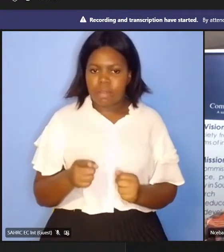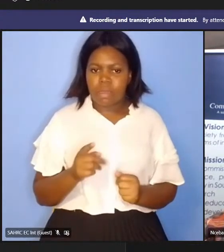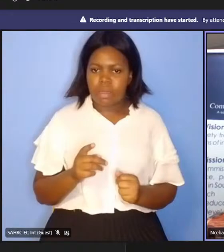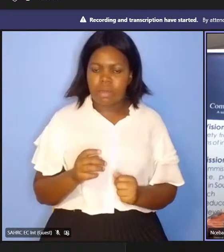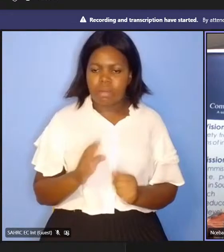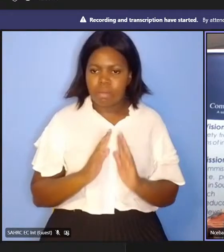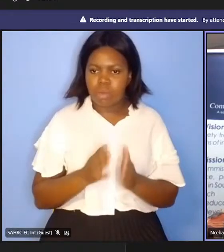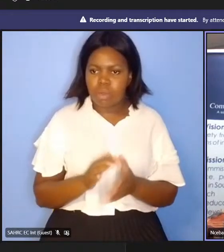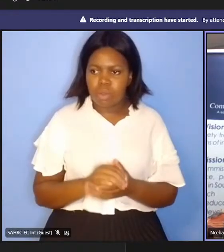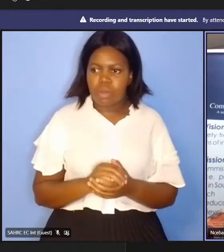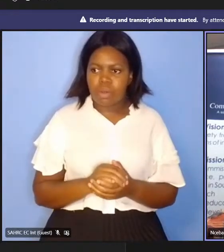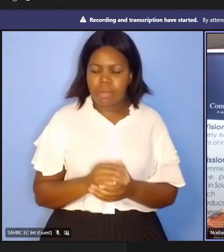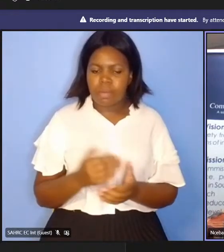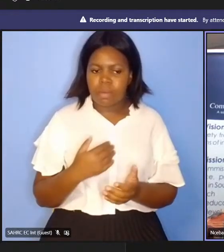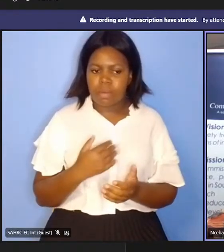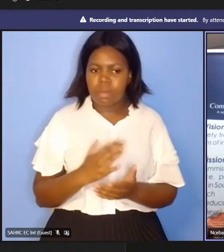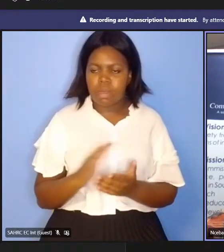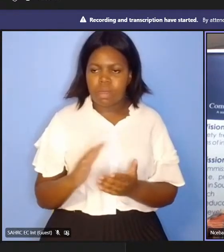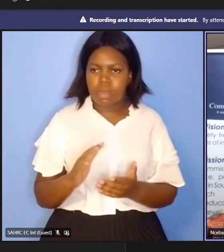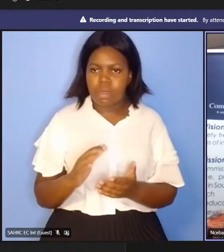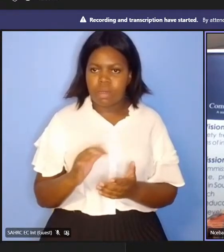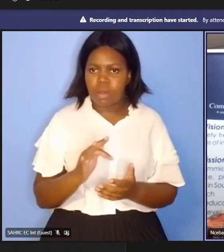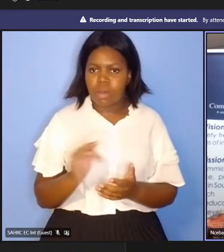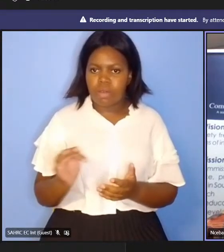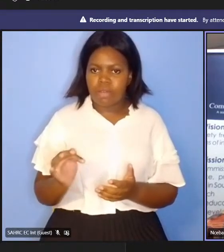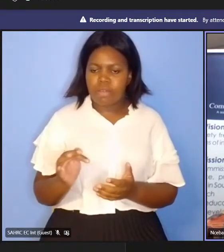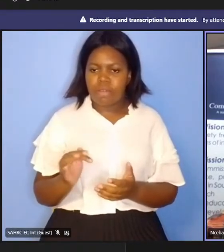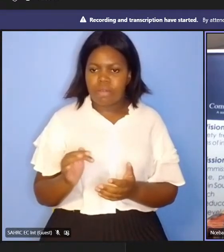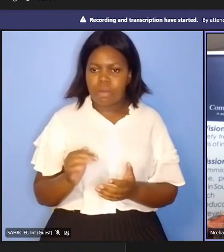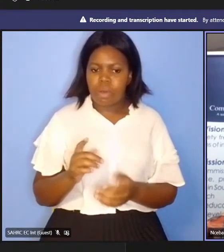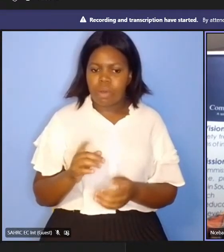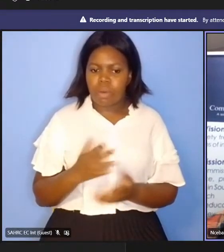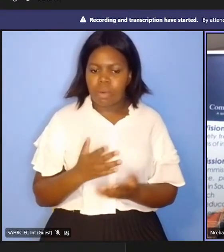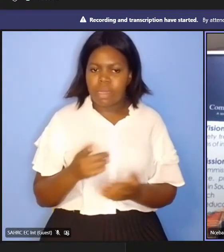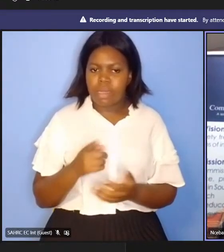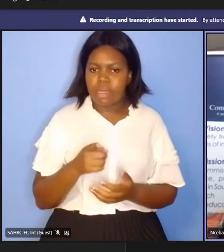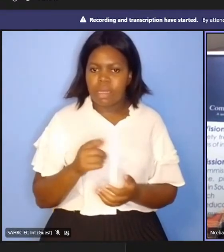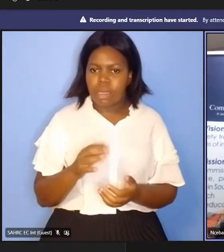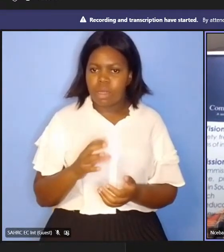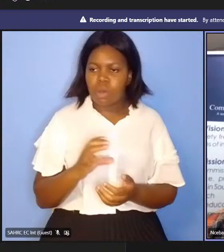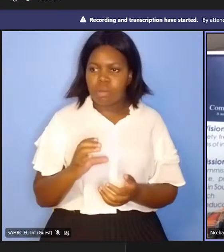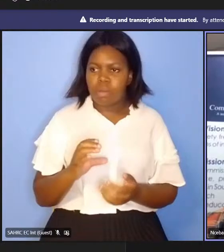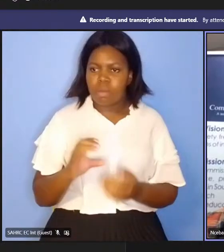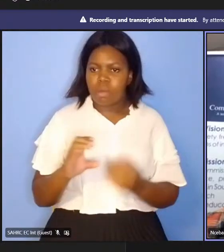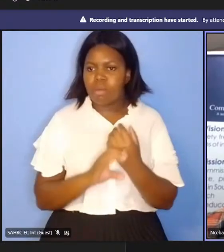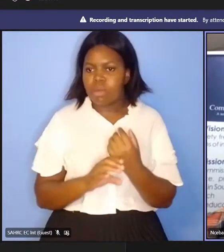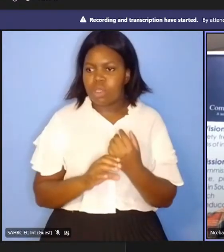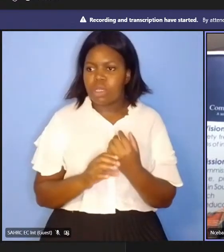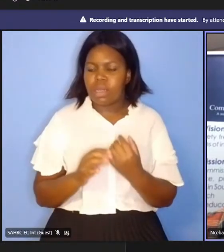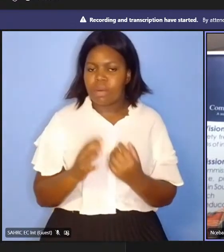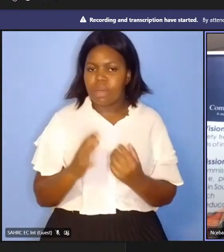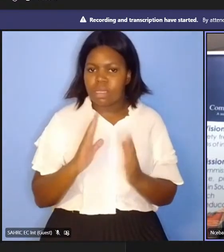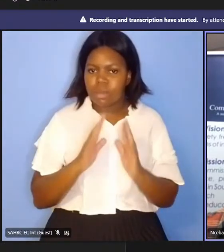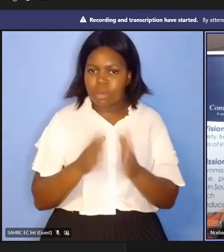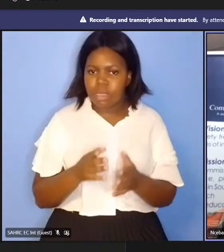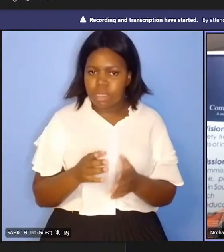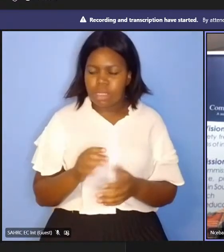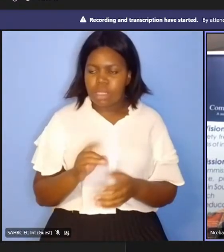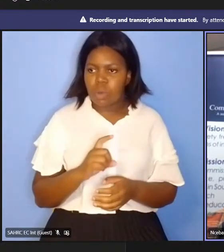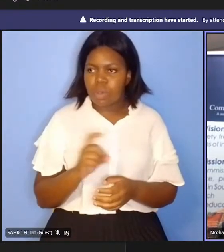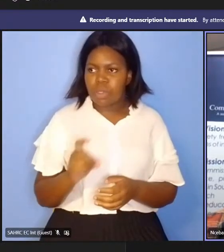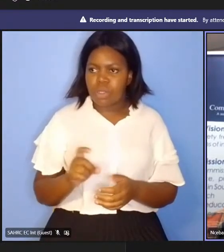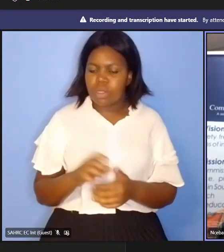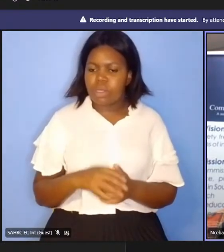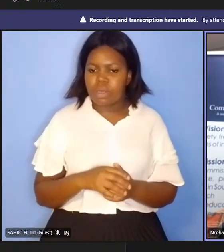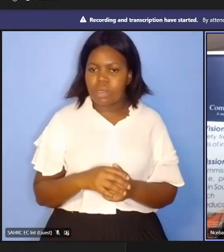I was cut off when the commissioner was making his comments and questions. I could only hear